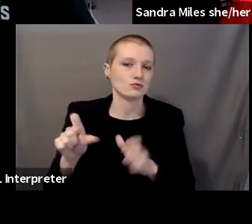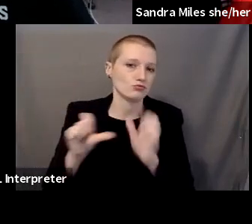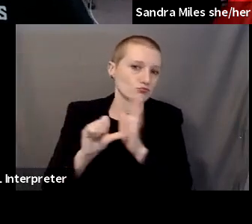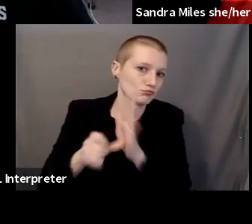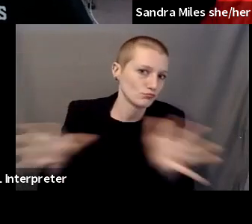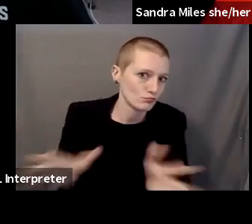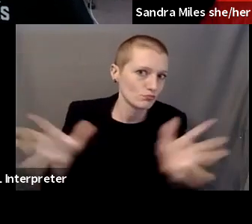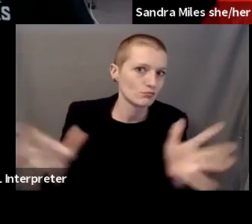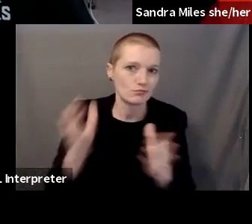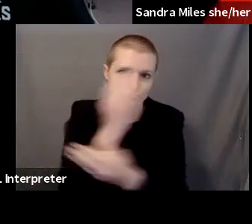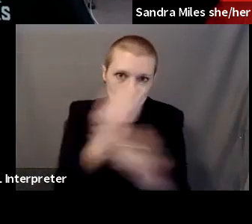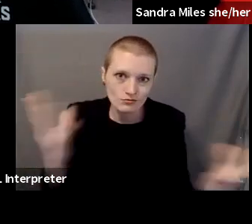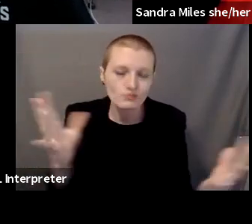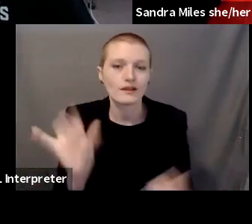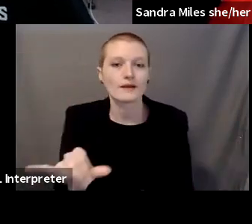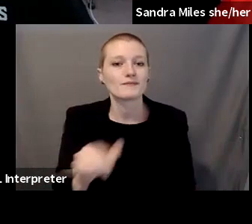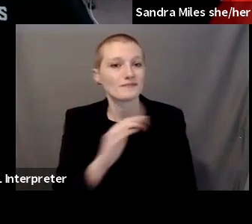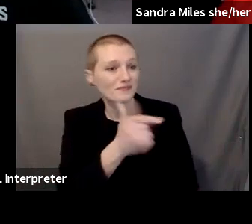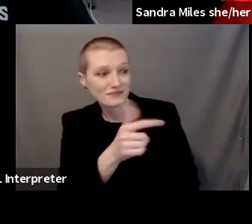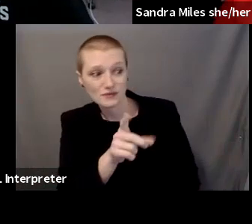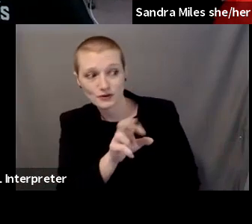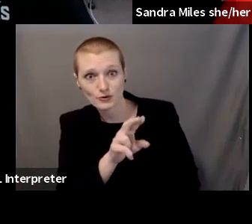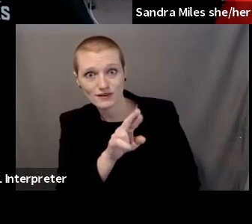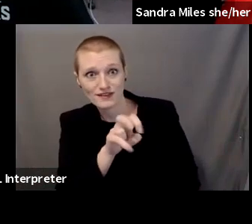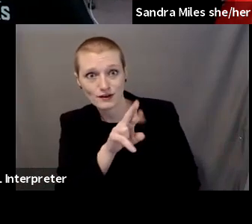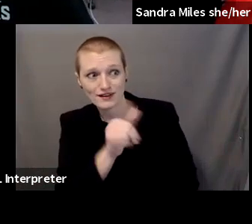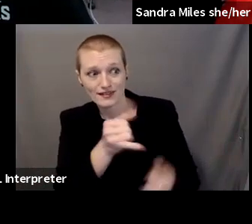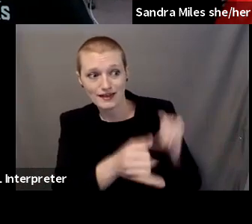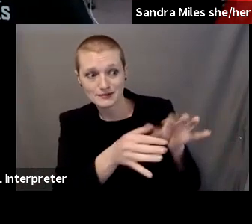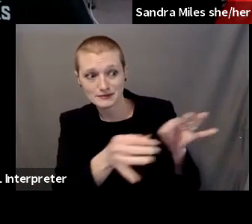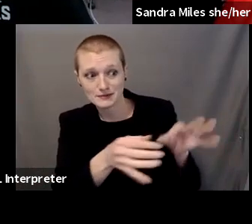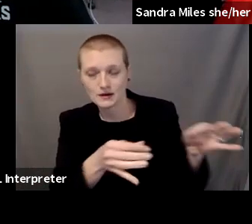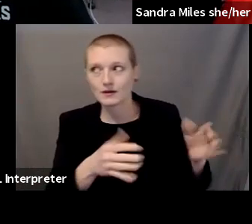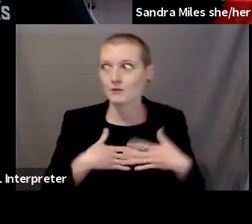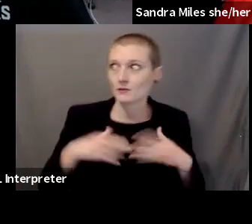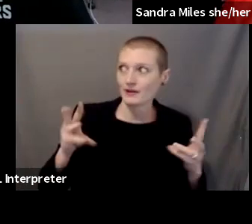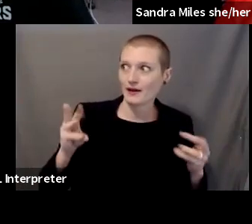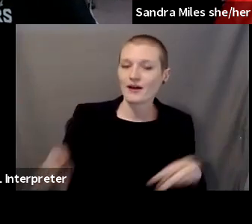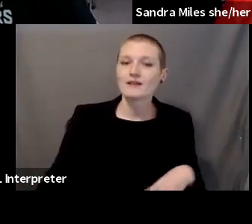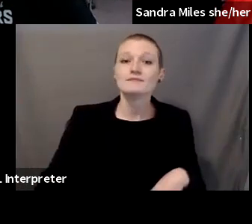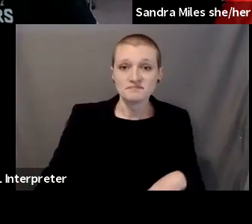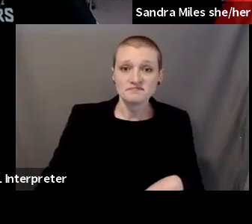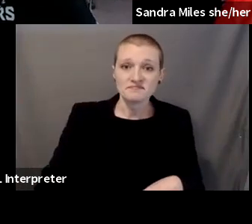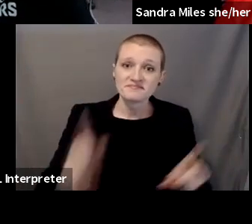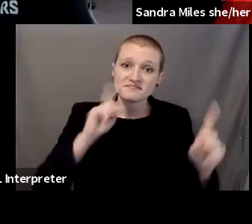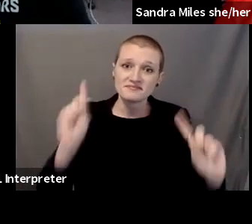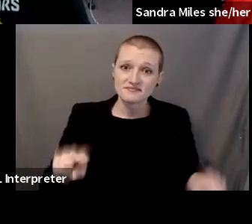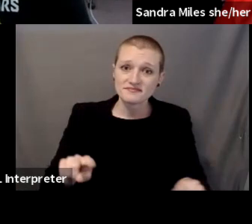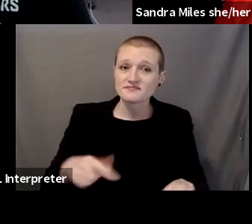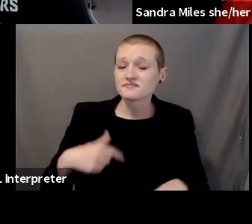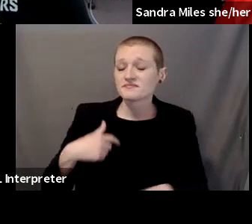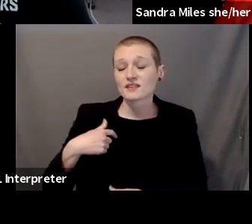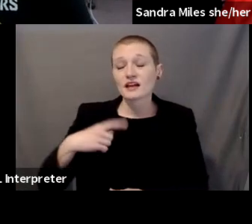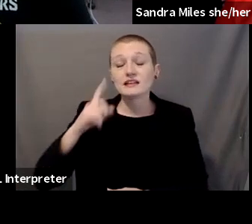Great. Dr. Rivera, you get to have the last word on this one. Oh, wow. So I agree. I think even if we reach the point